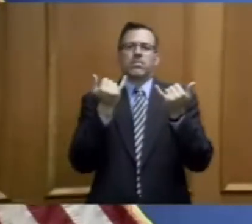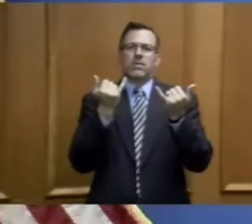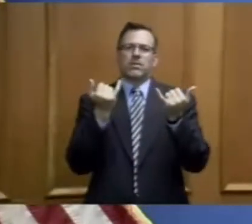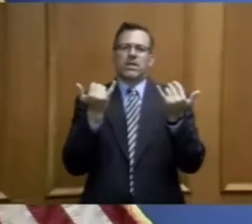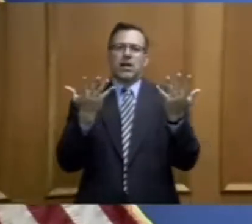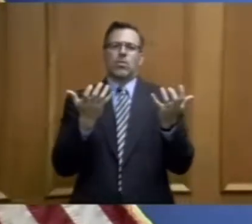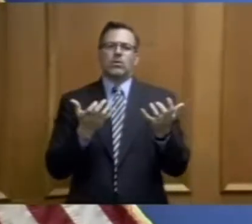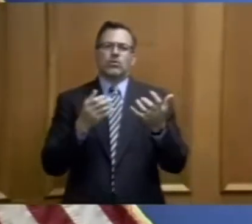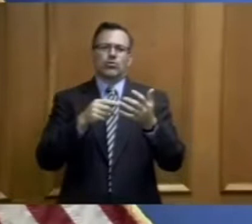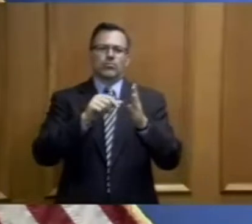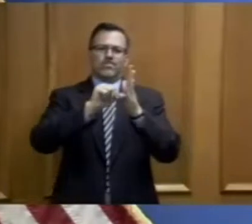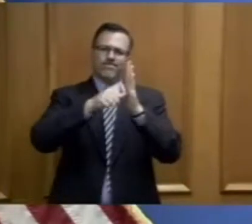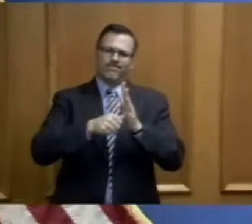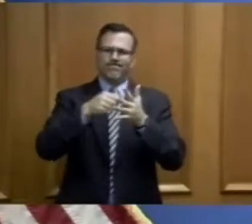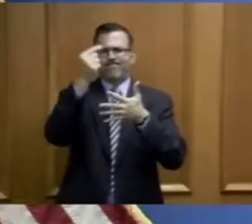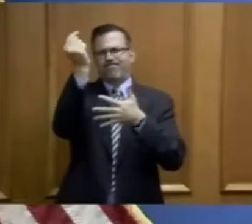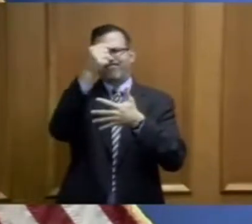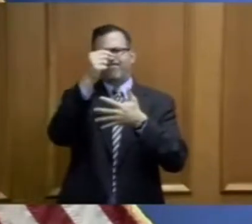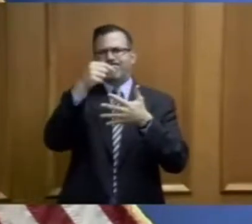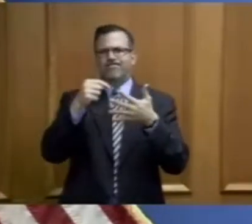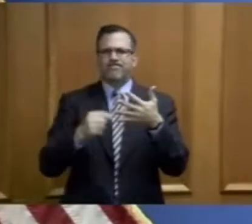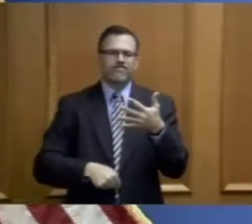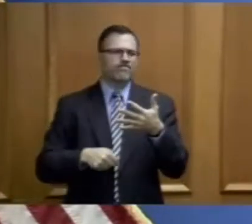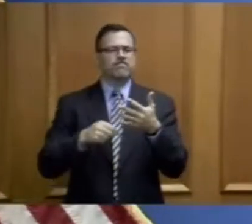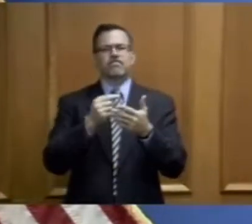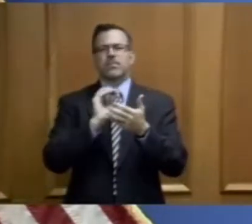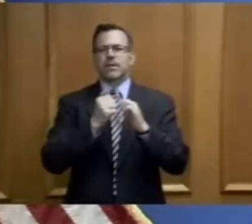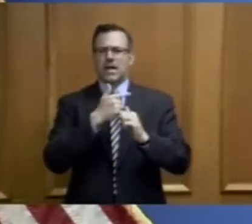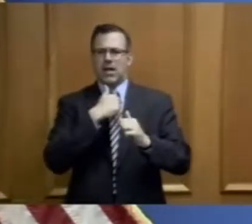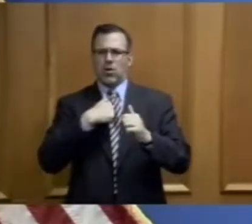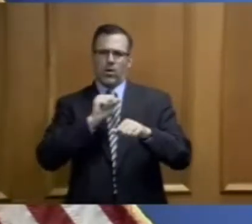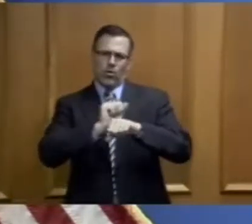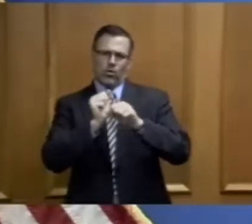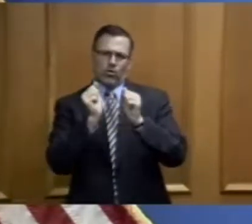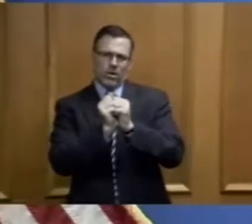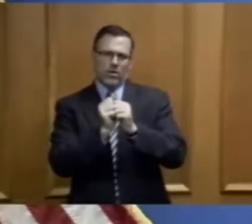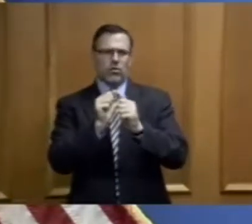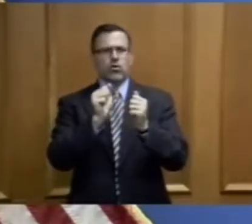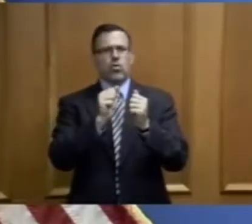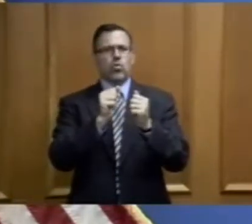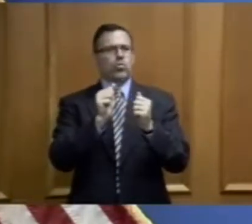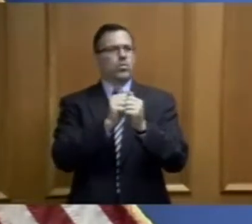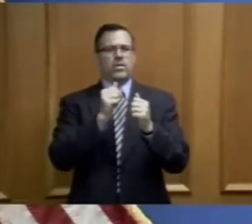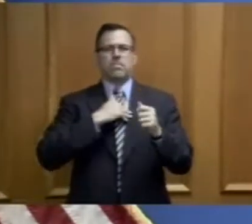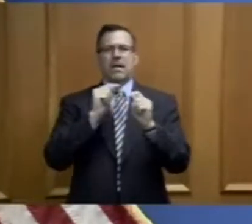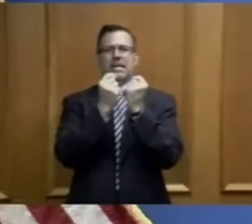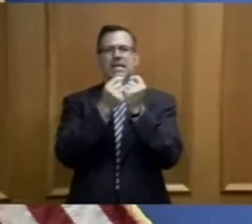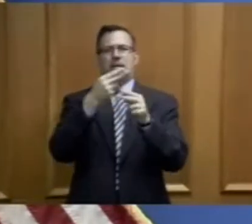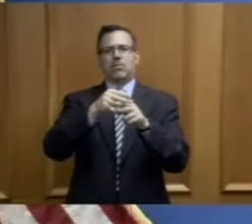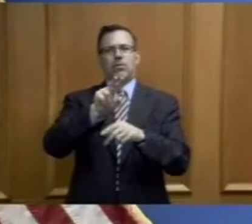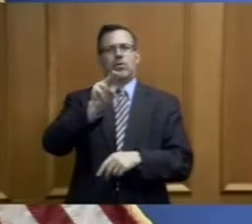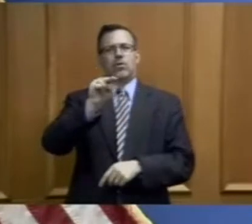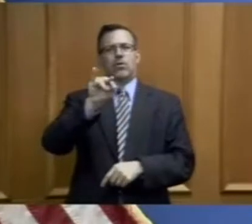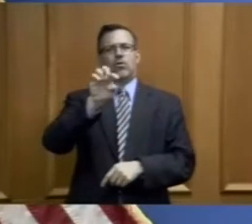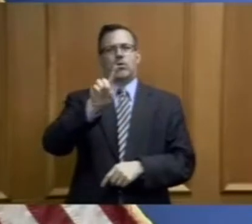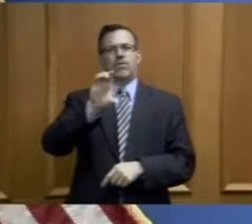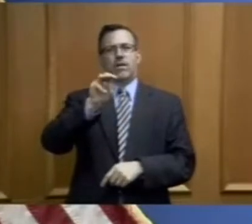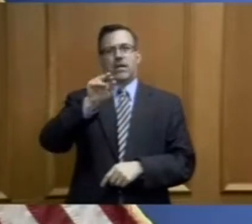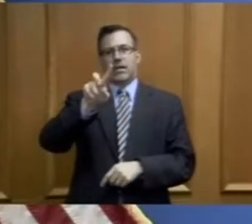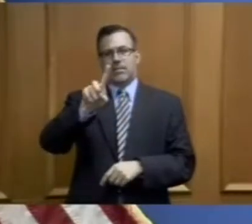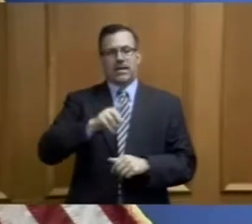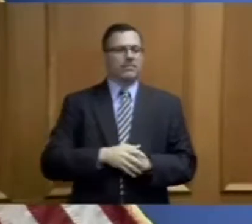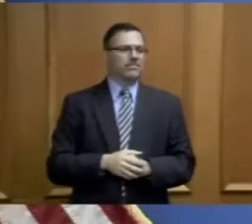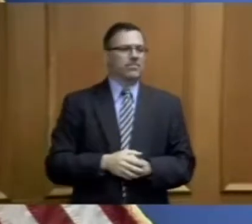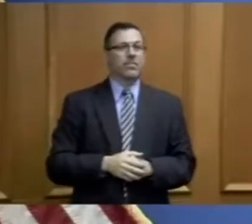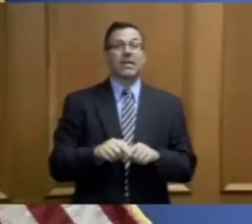this since January, especially the work of the Unified Command Group. So just this last week, we reached a benchmark